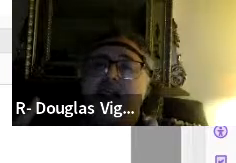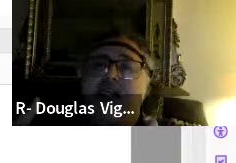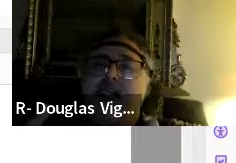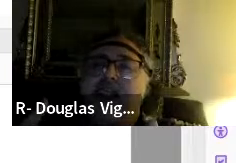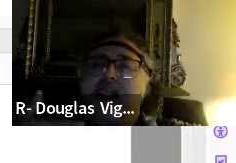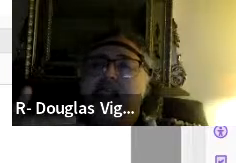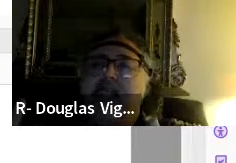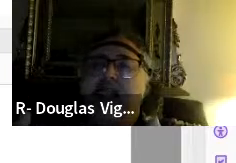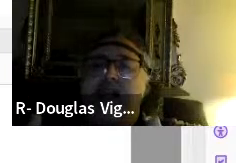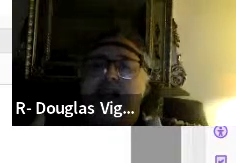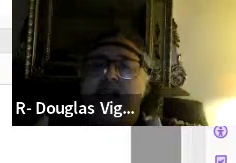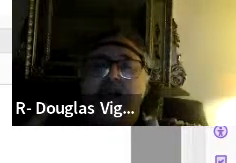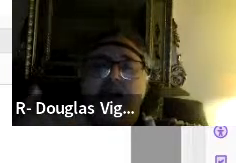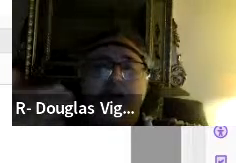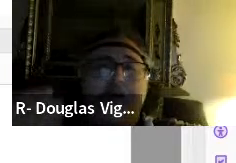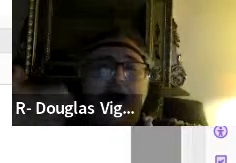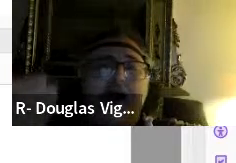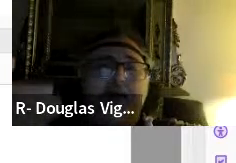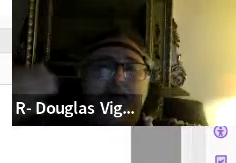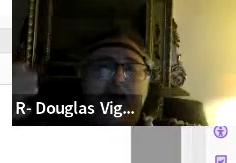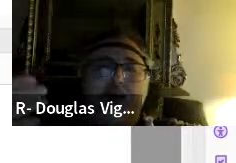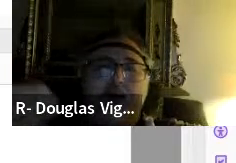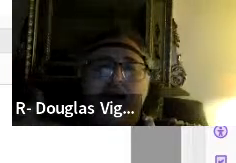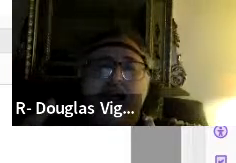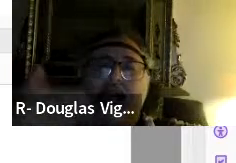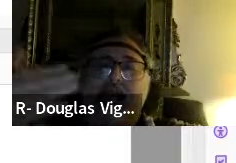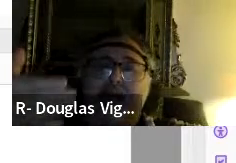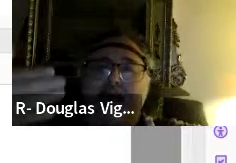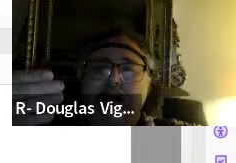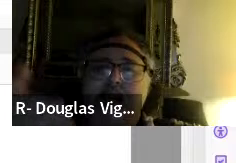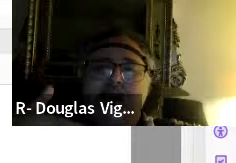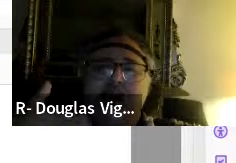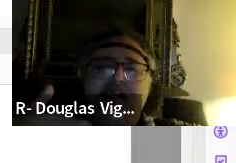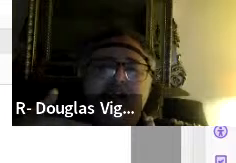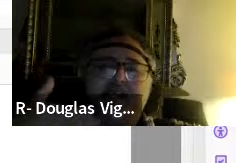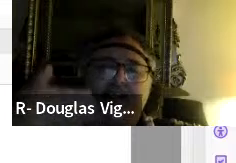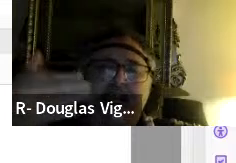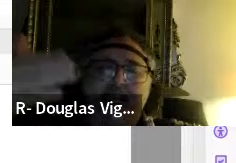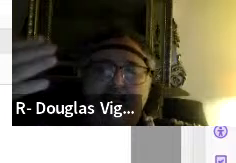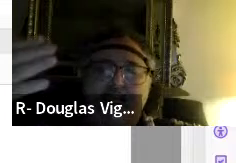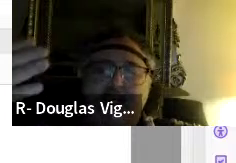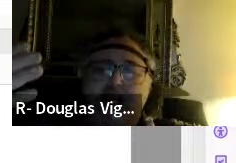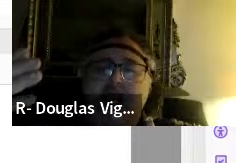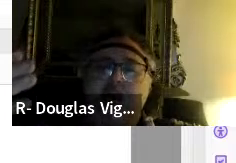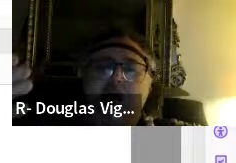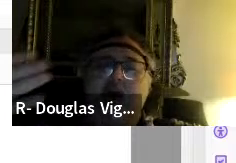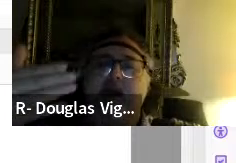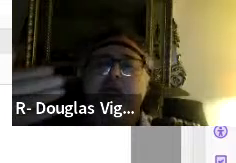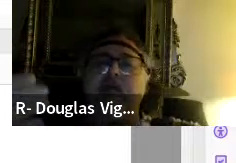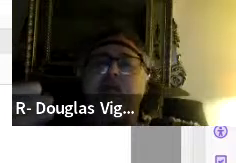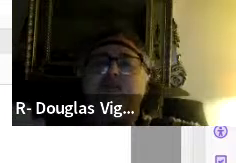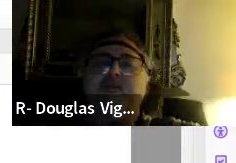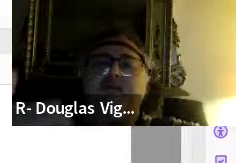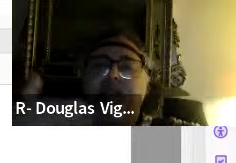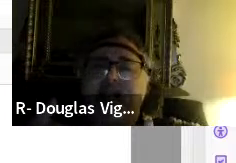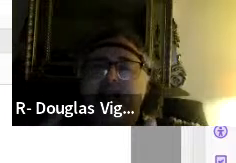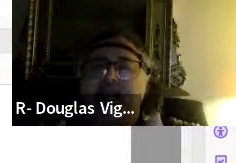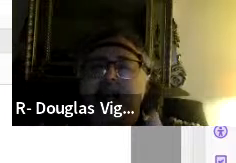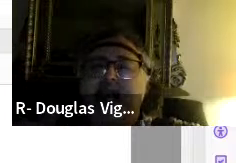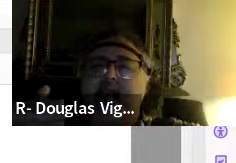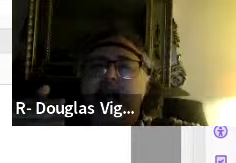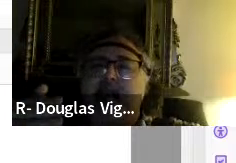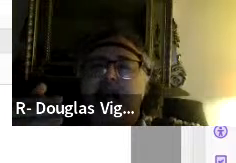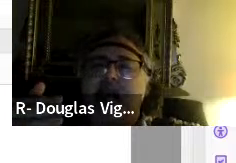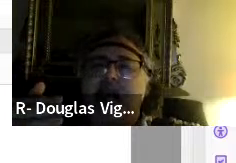solution. Instead of hearing the problem, what's going to happen, our devastation, what are we doing